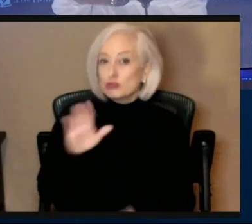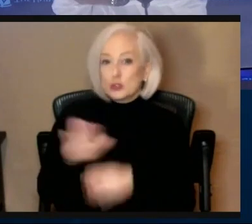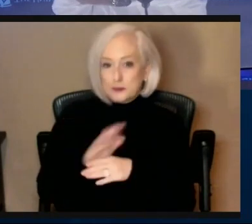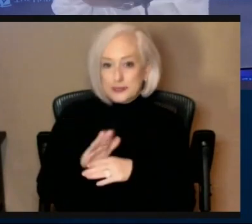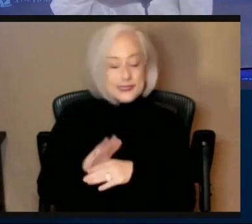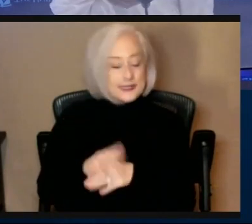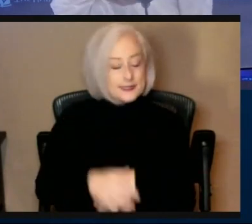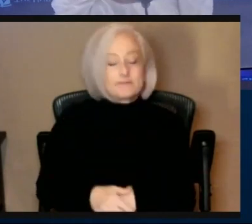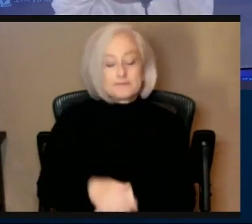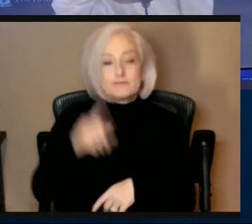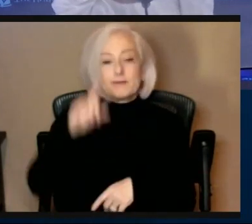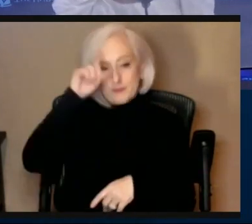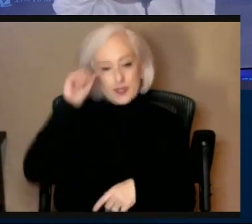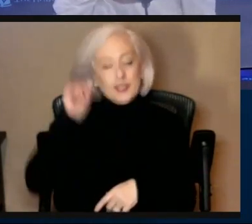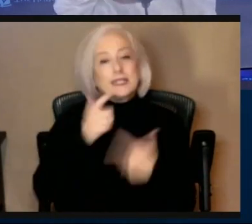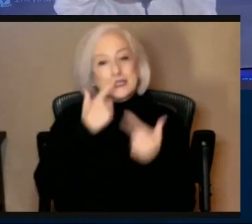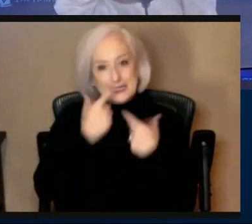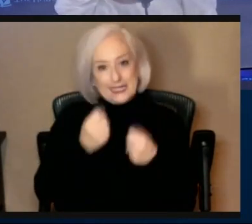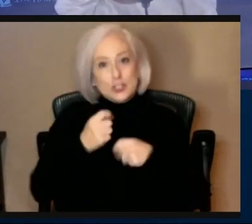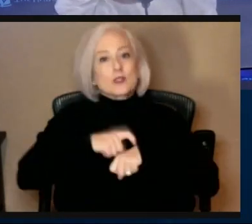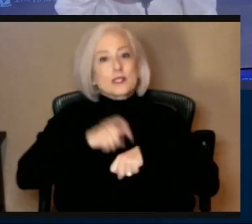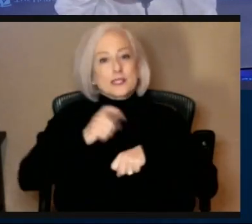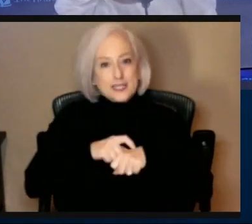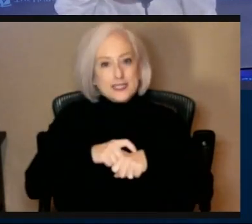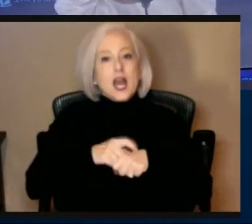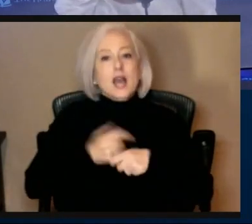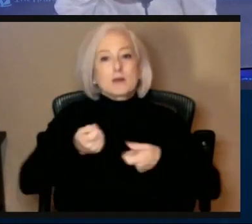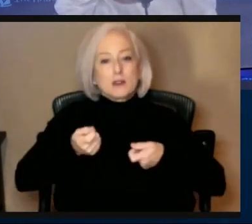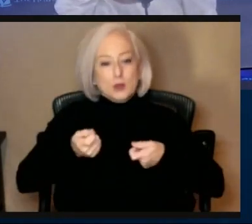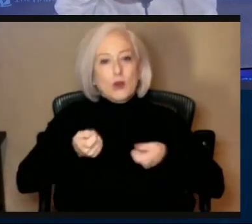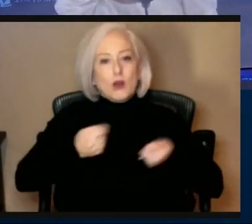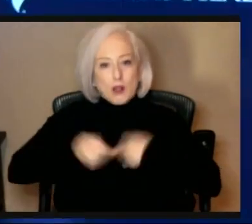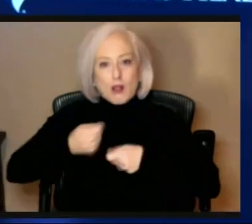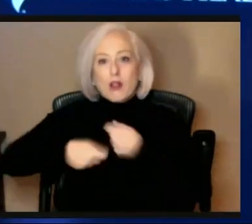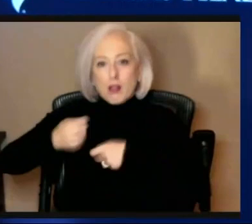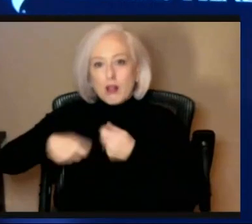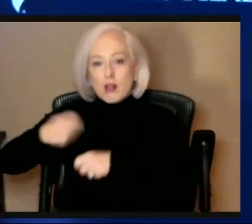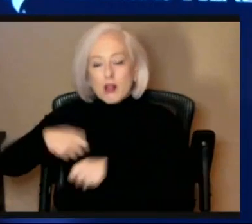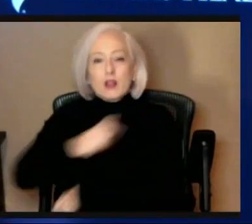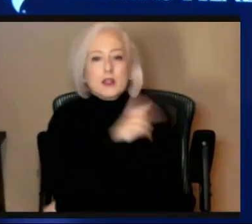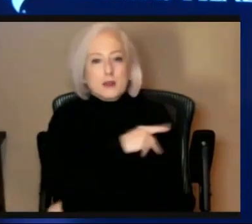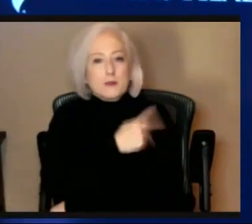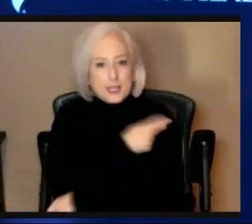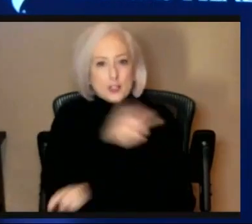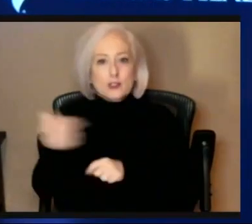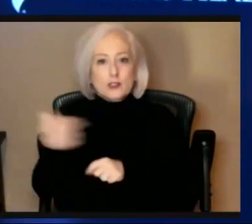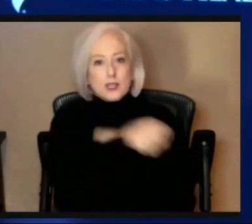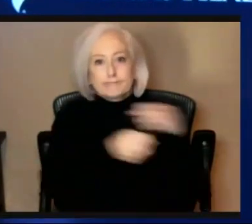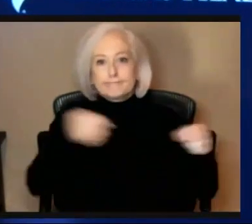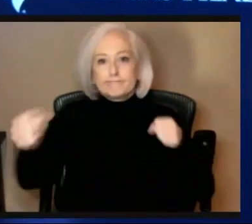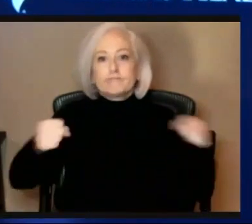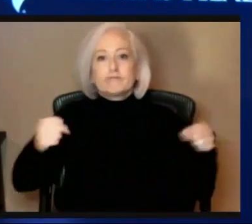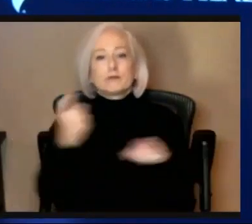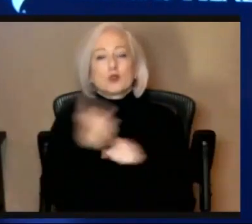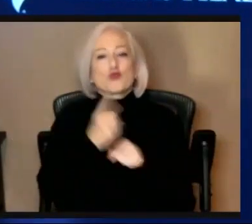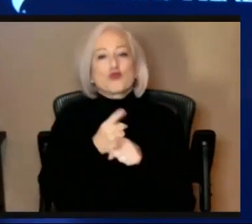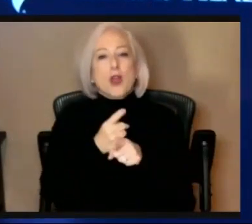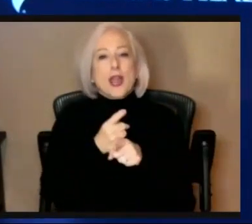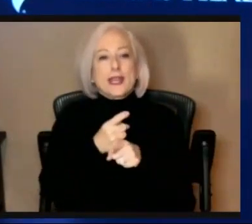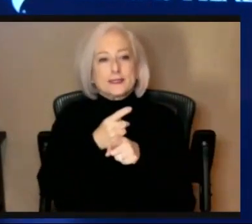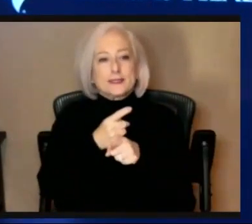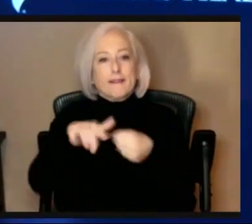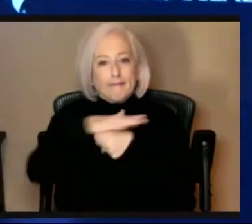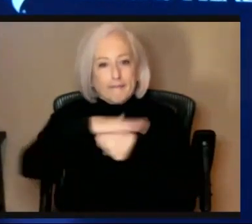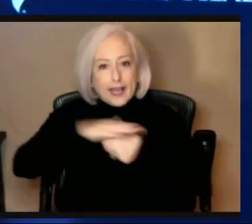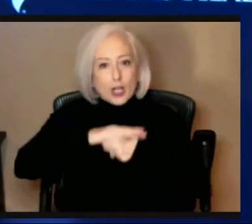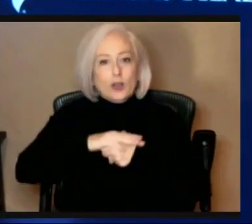an interesting time of juggling patients and getting patients into the appropriate care environment. And our nursing staff